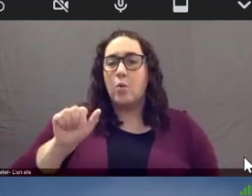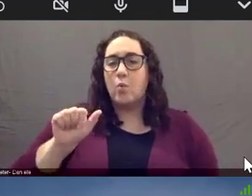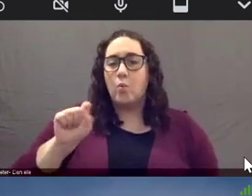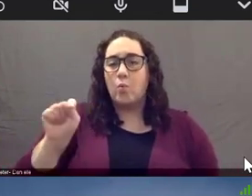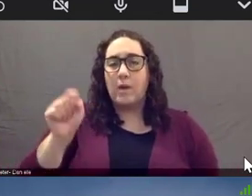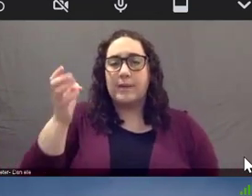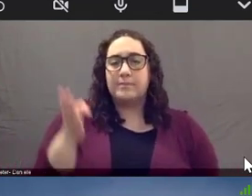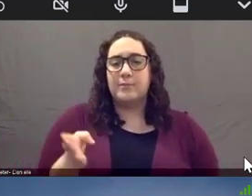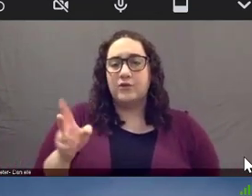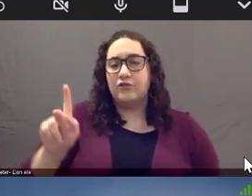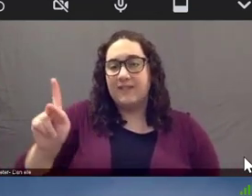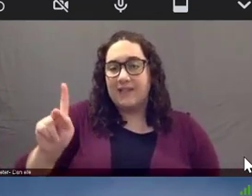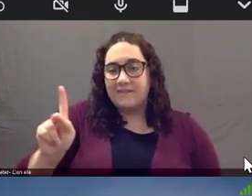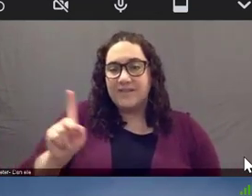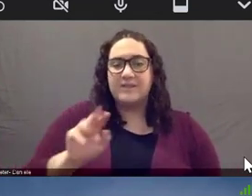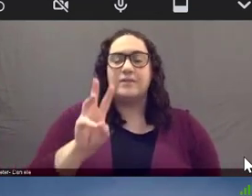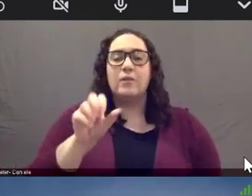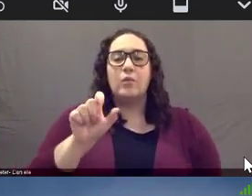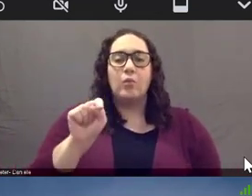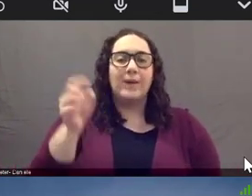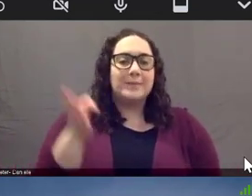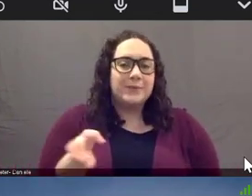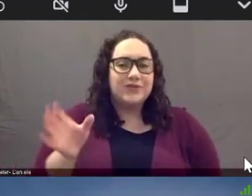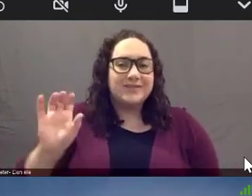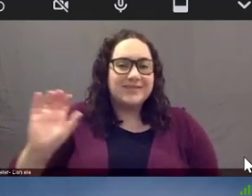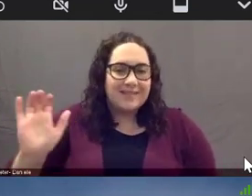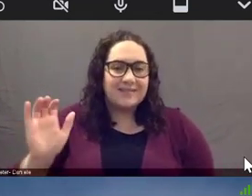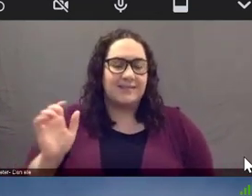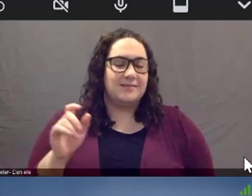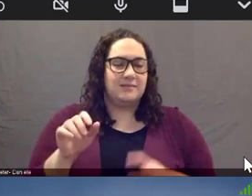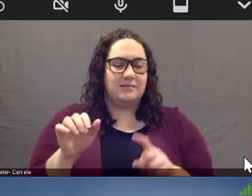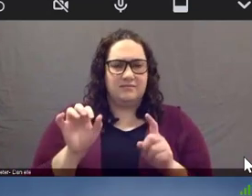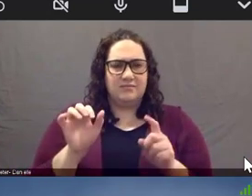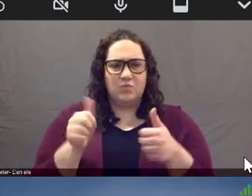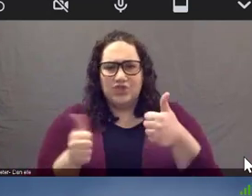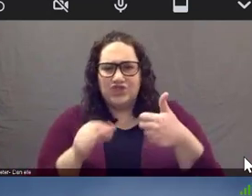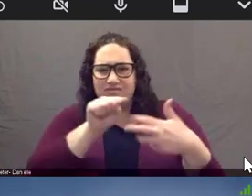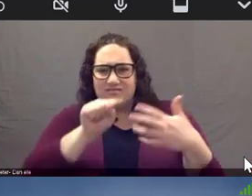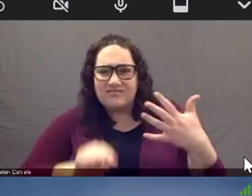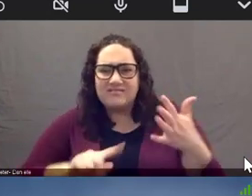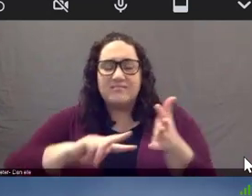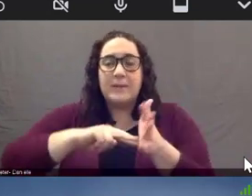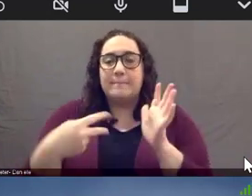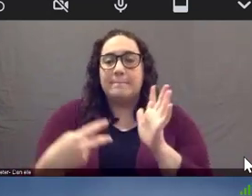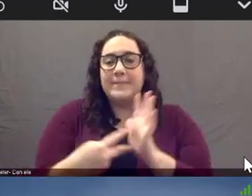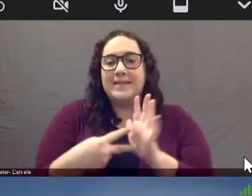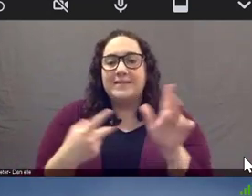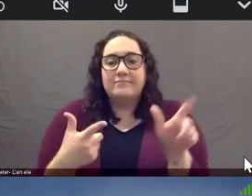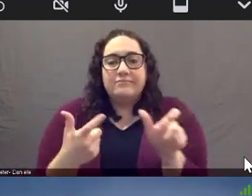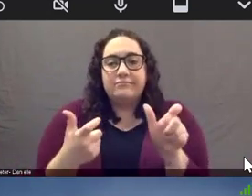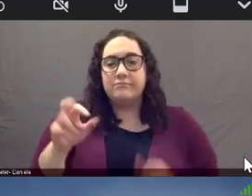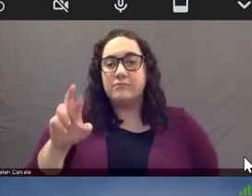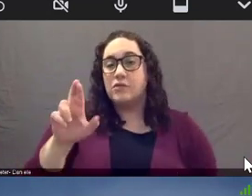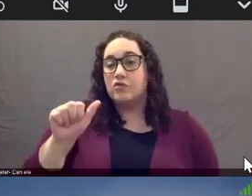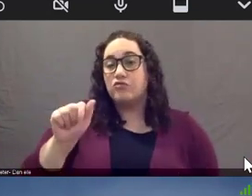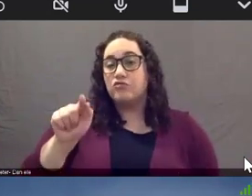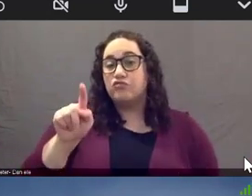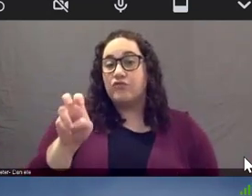described as the rate at which energy should be added to a fluid stream to change it by 1 degree